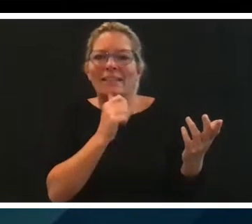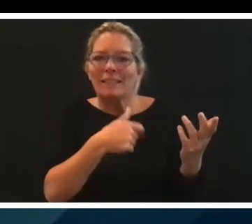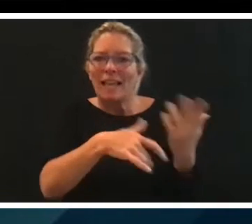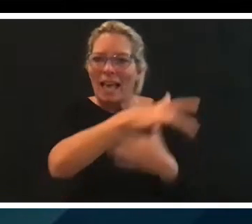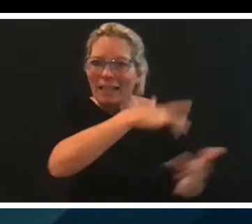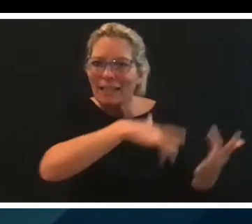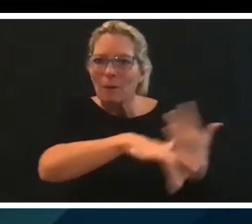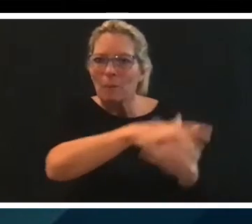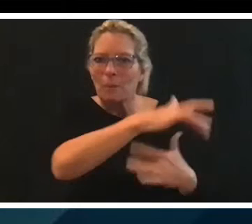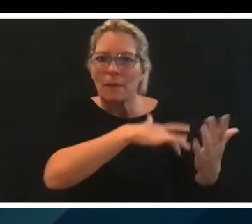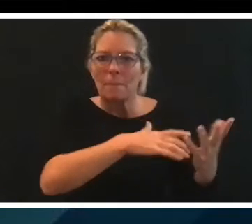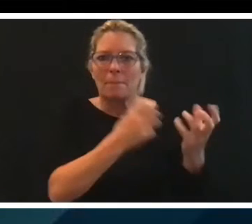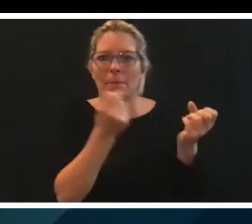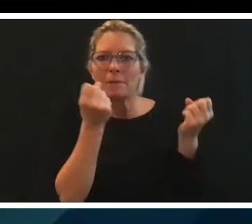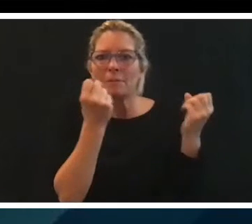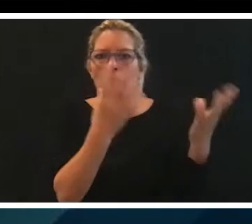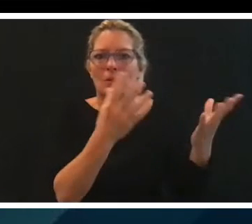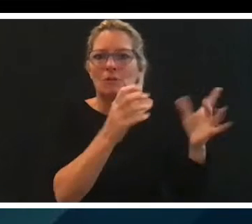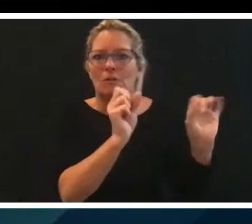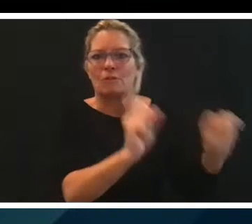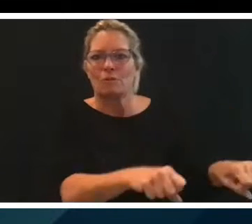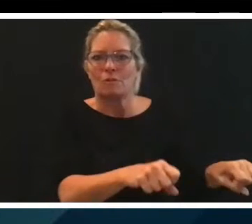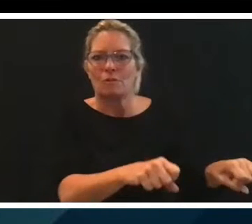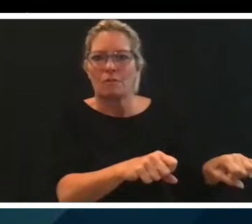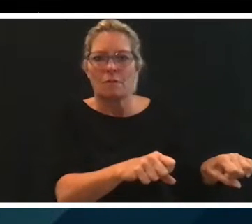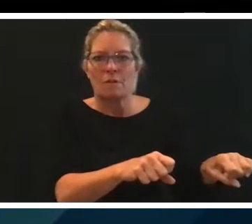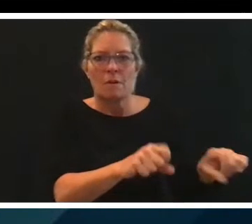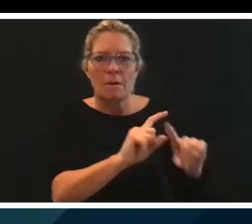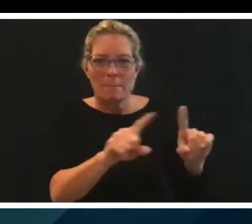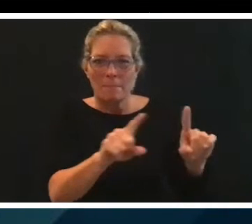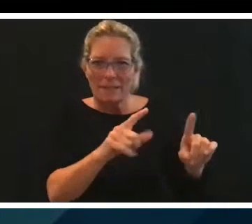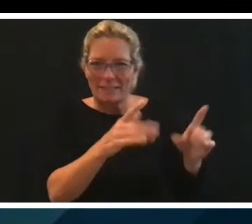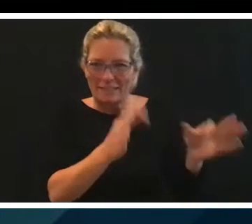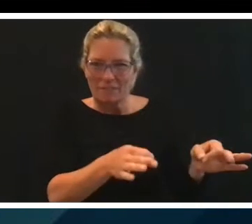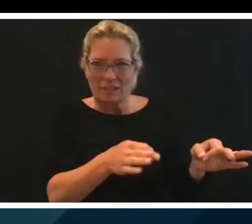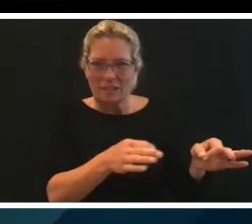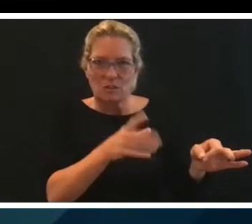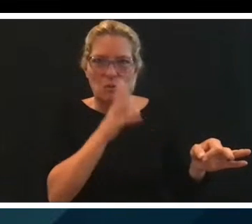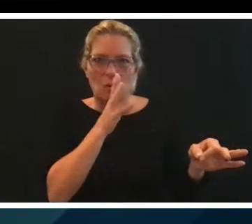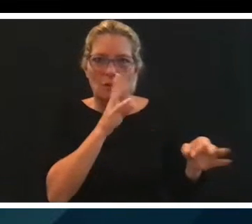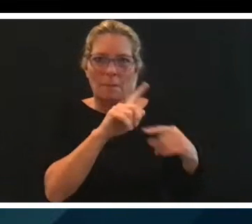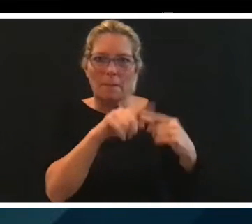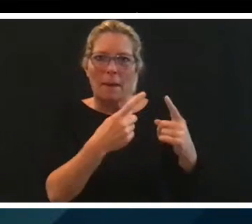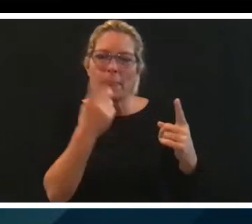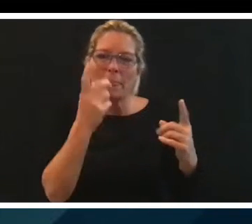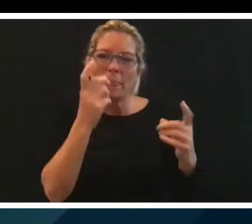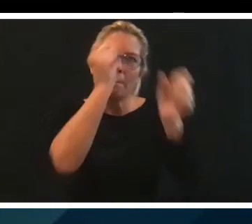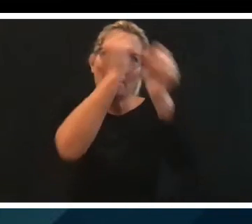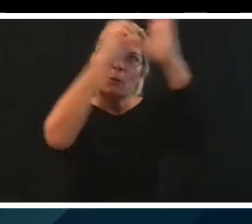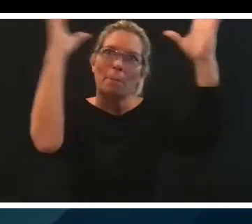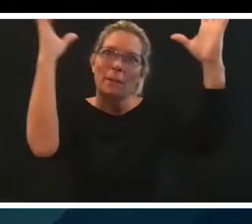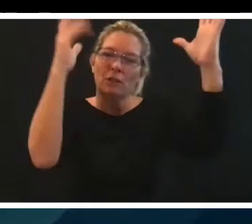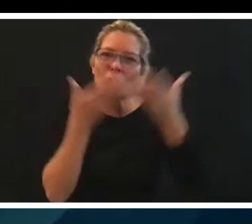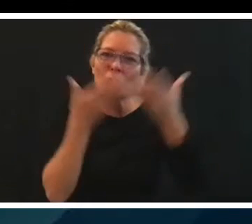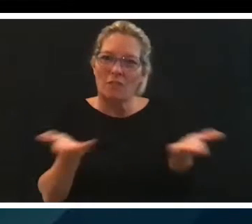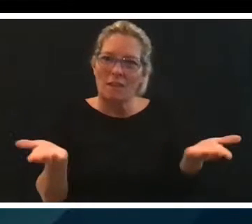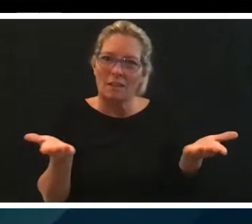have, but I definitely didn't talk to them about the bigger things because I didn't see myself in them